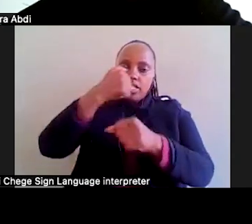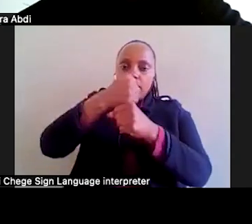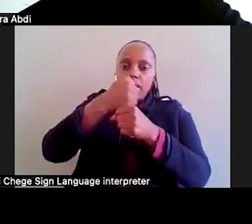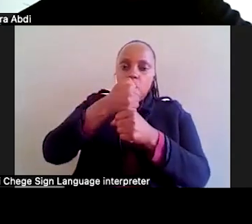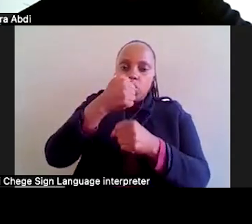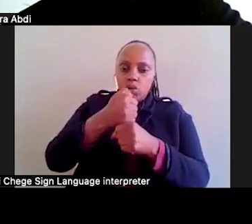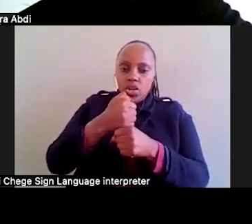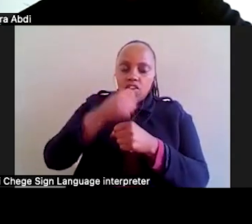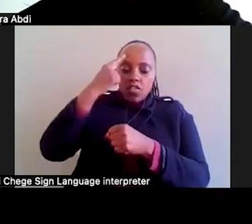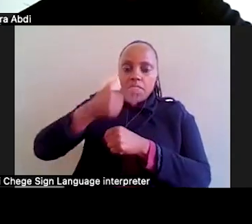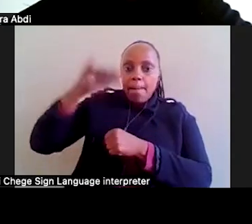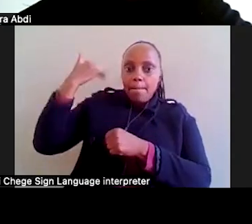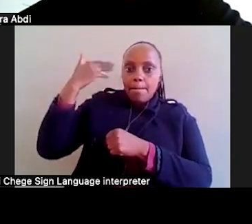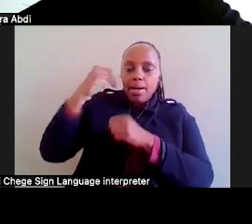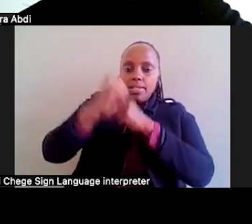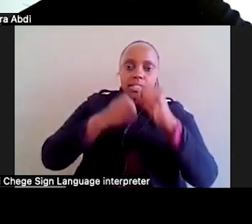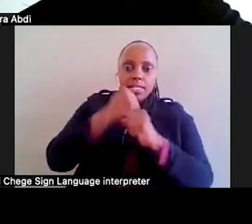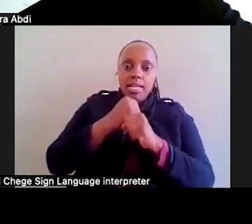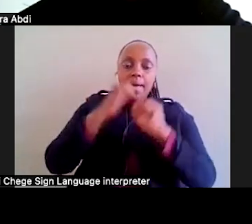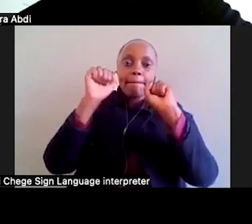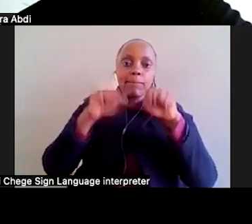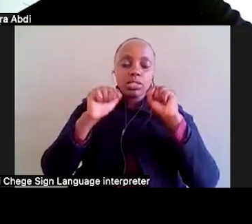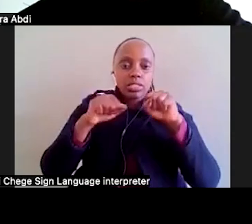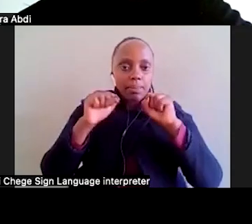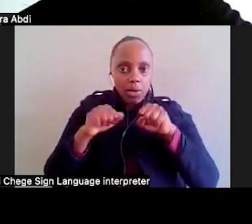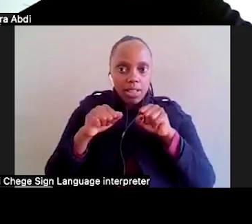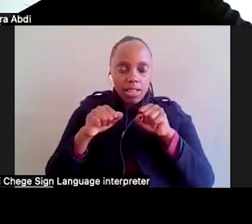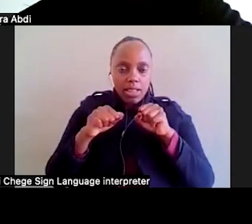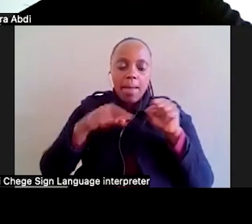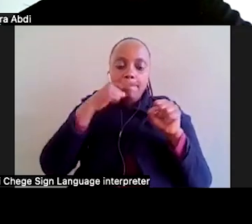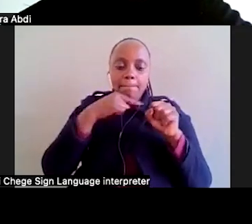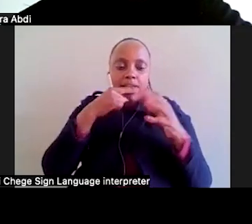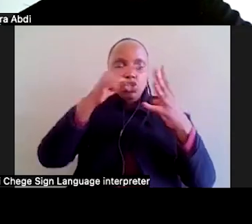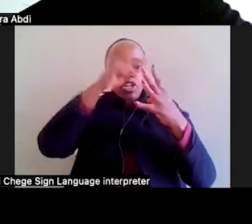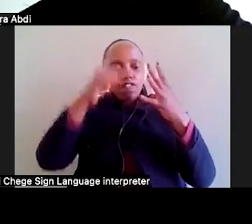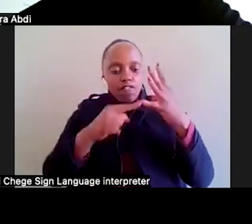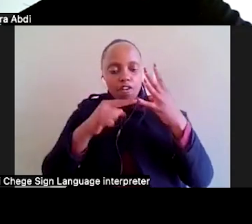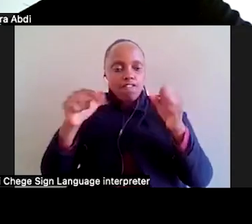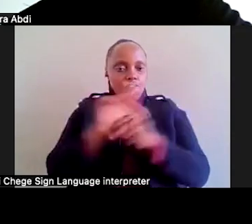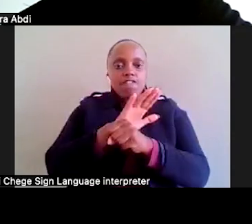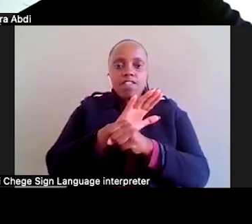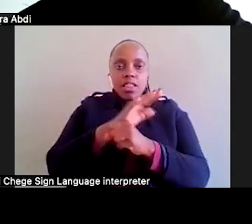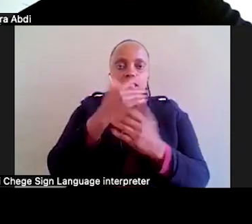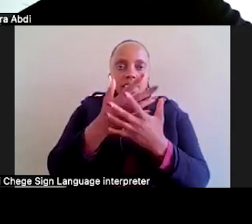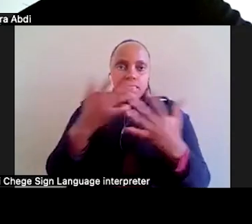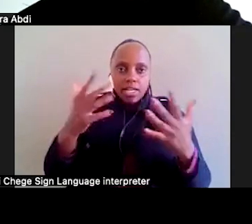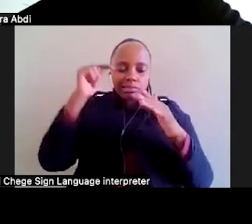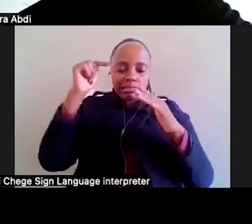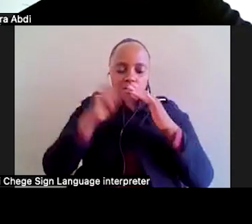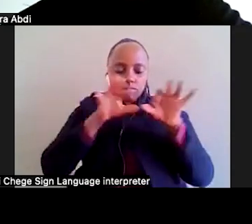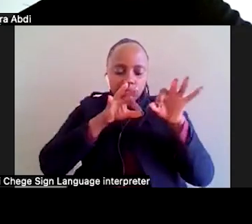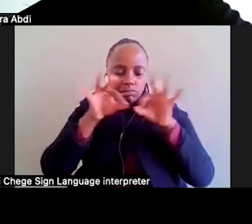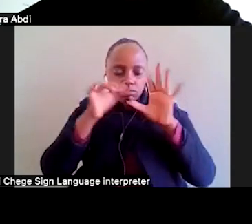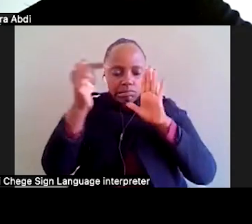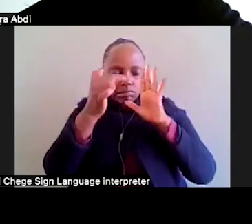the past years. I can mention 4 comprehensive things from that effort,